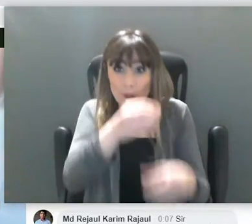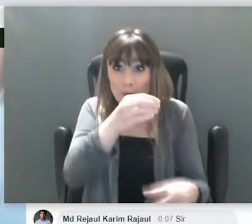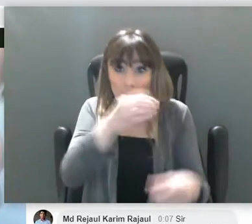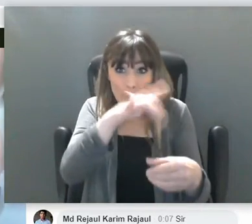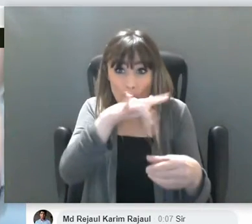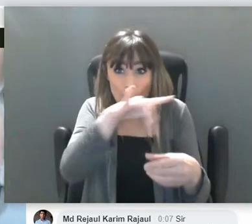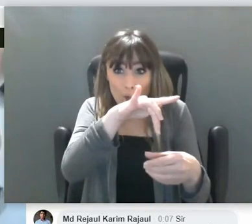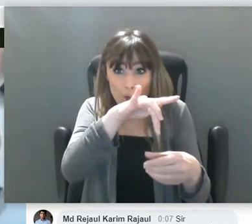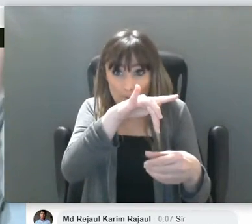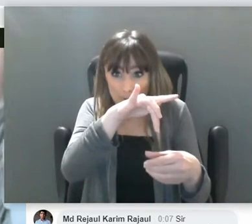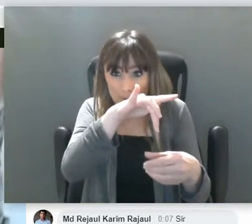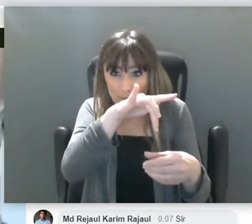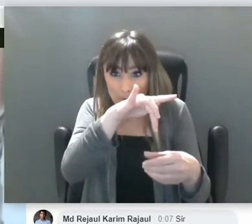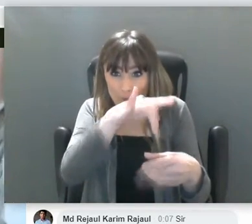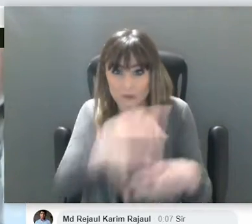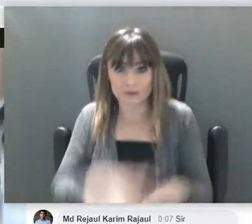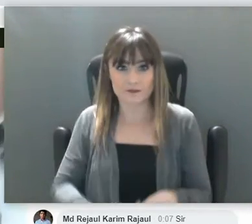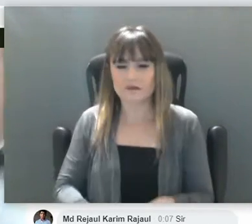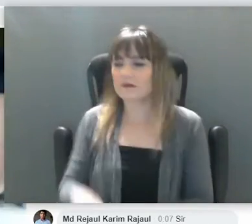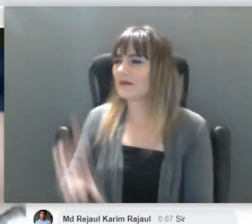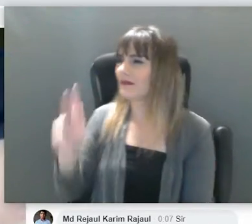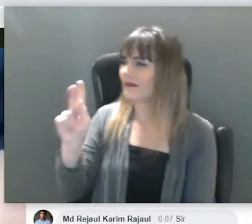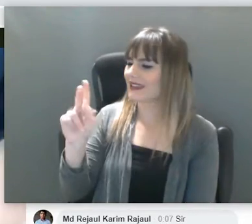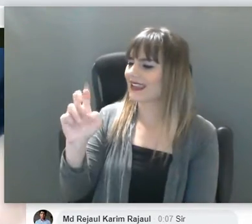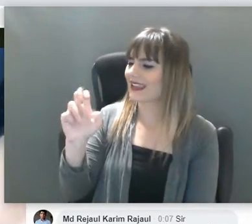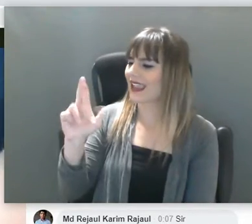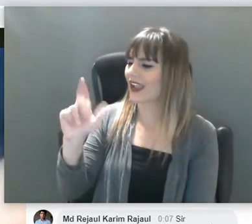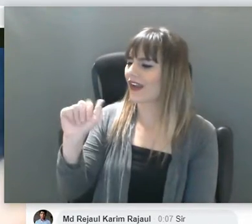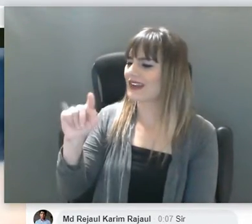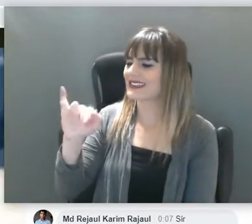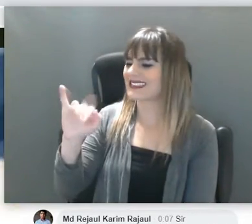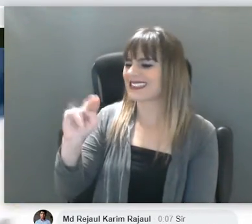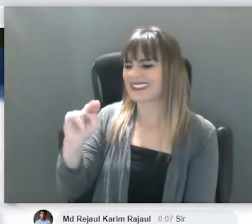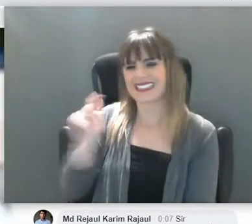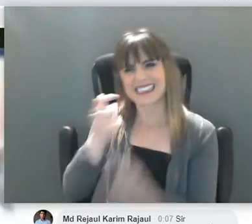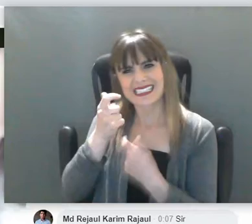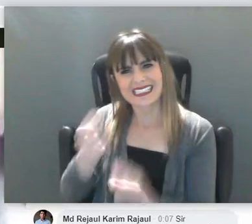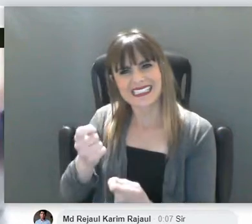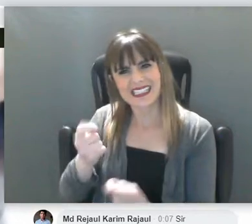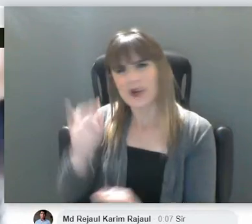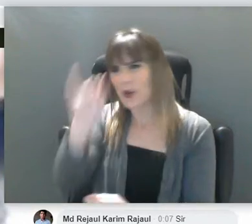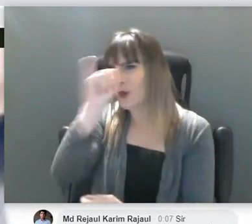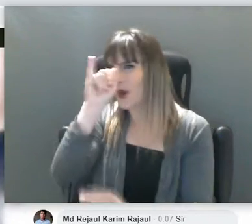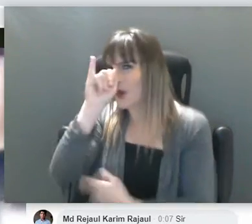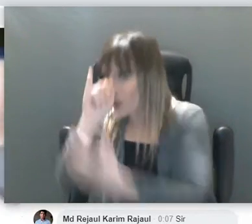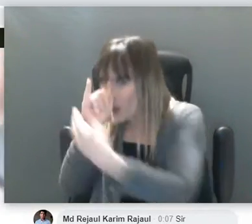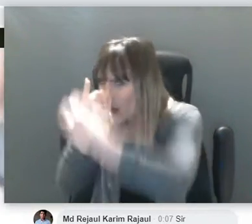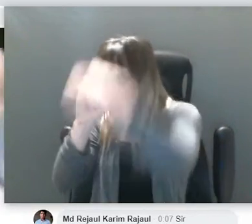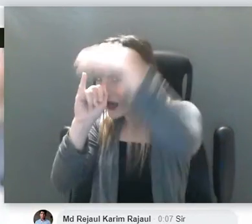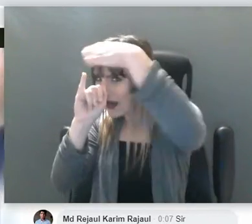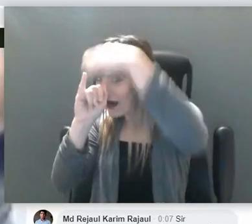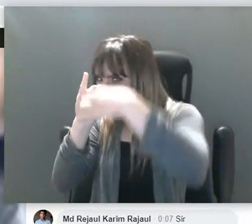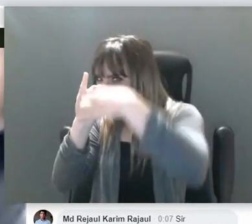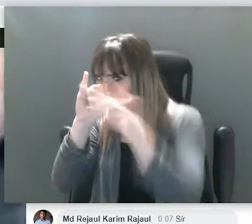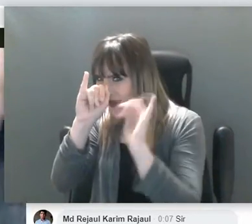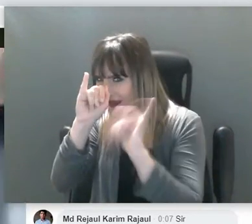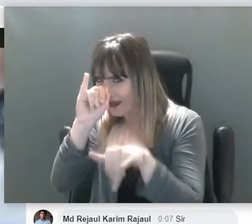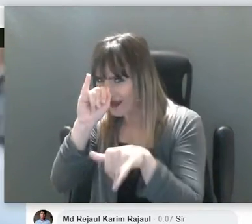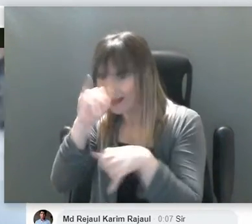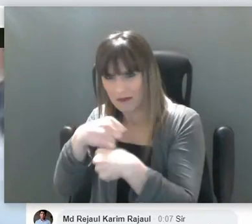modified hairs. So keratin's interesting because that's also what a rhino horn's made out of, and all. Yep. So that's basically hair and nails.